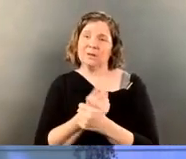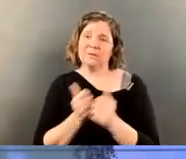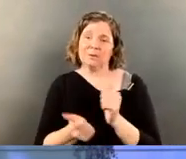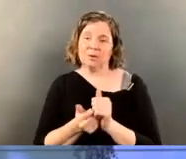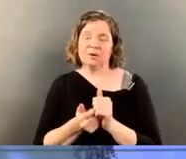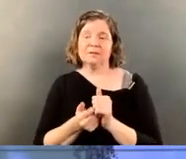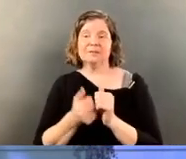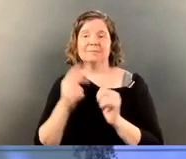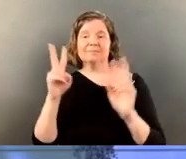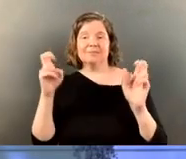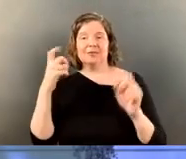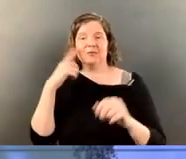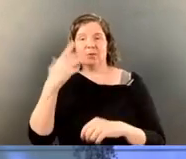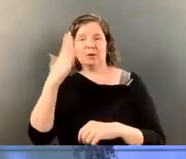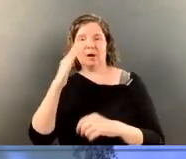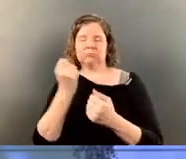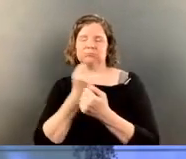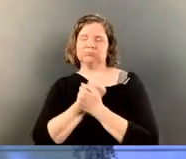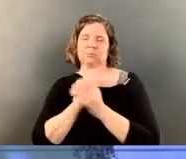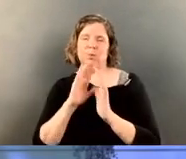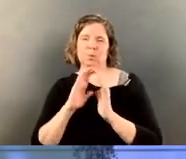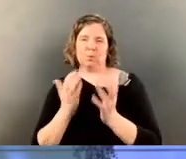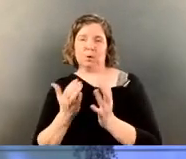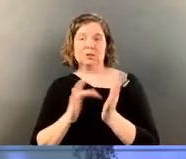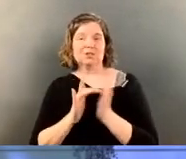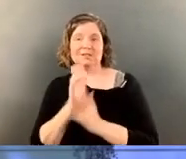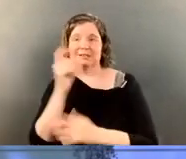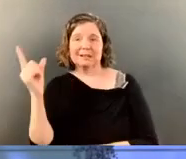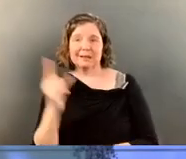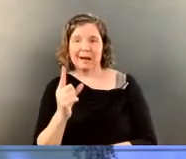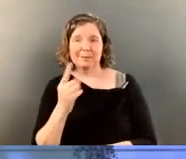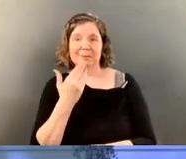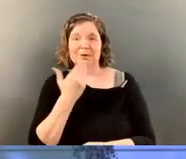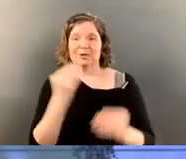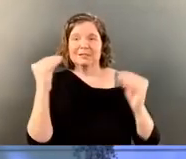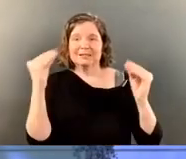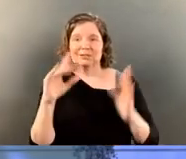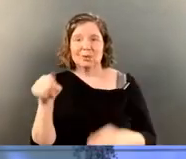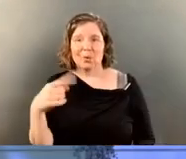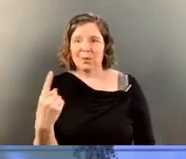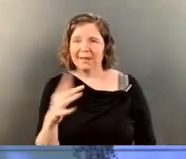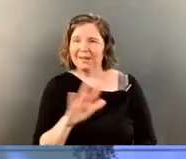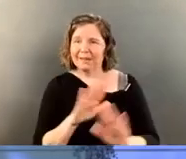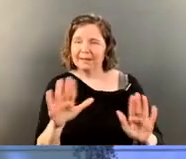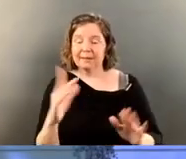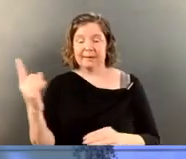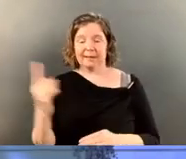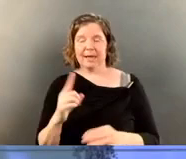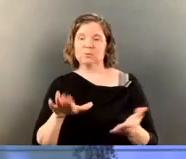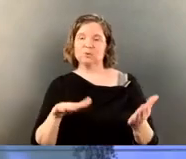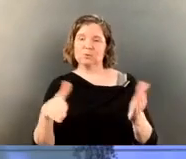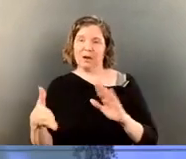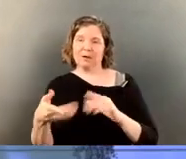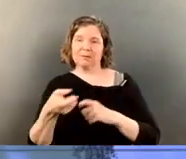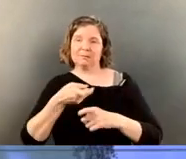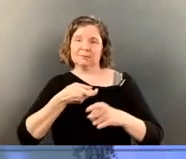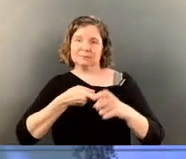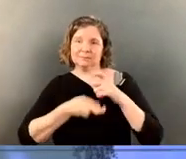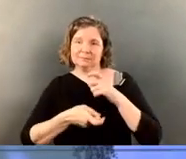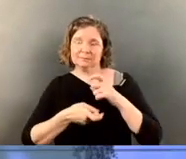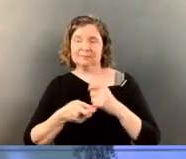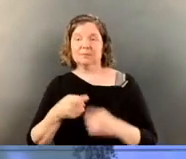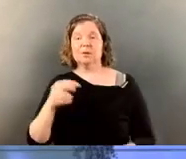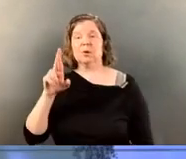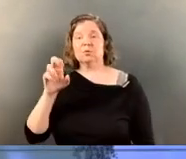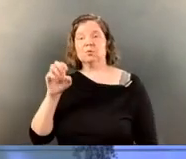so loved the world. Jesus didn't come to just be a good teacher. He came to die. Romans